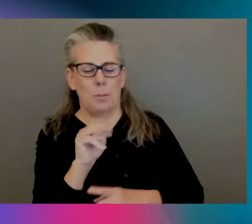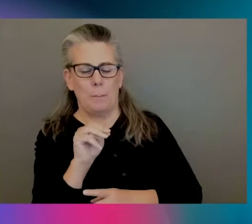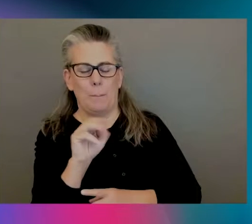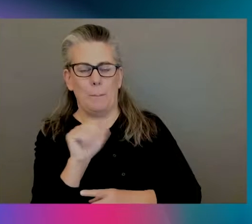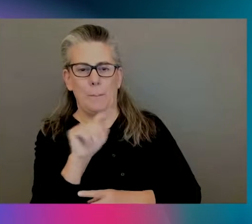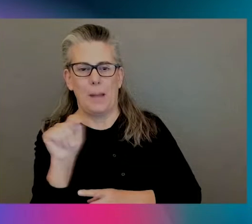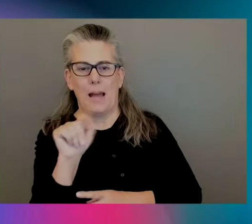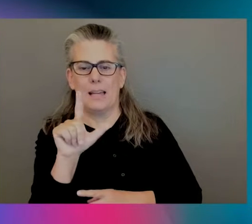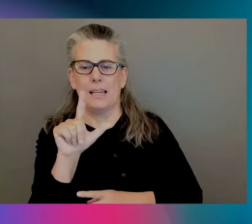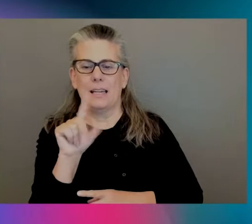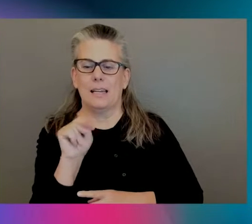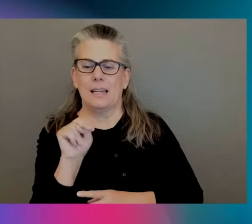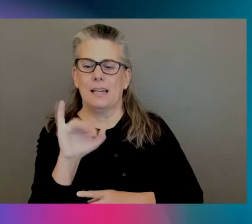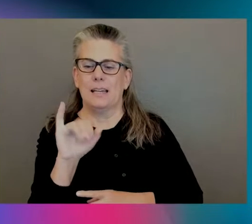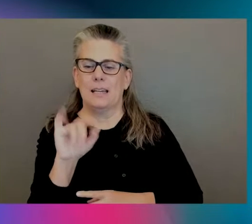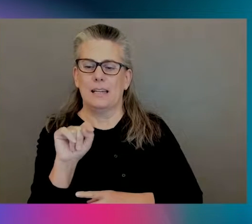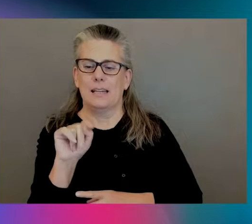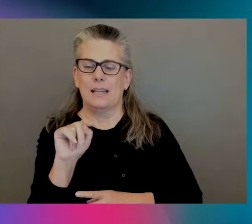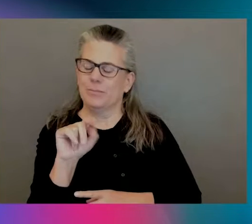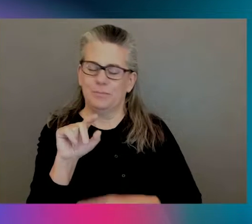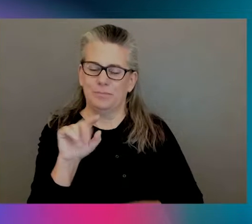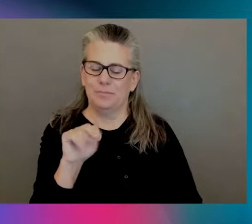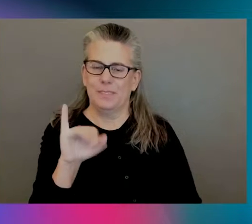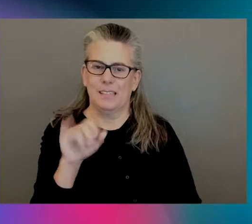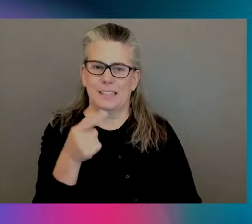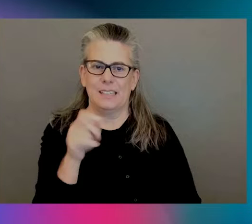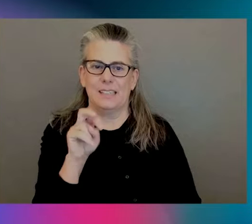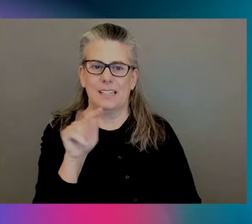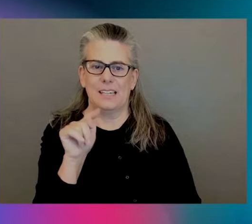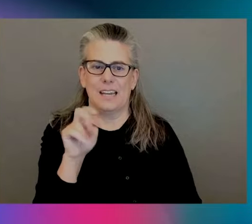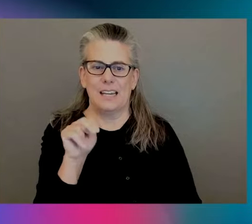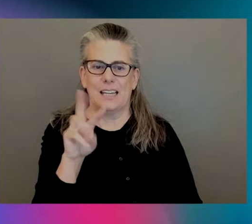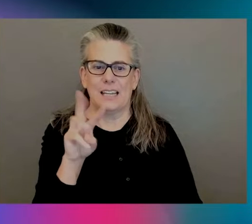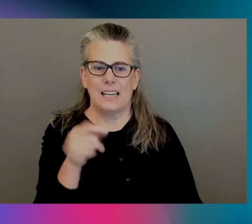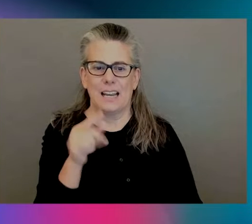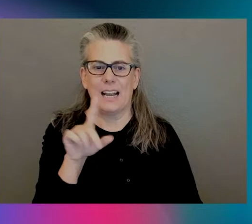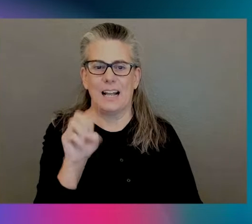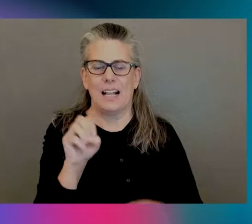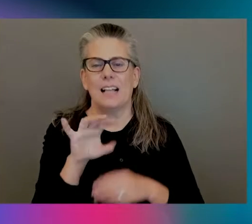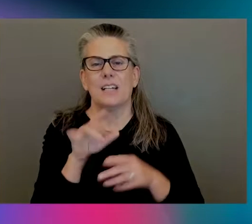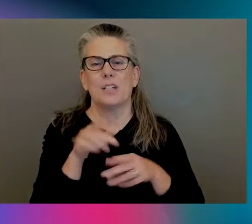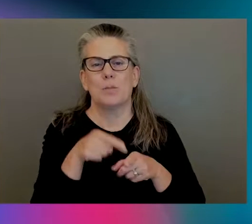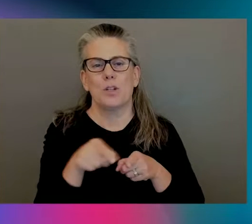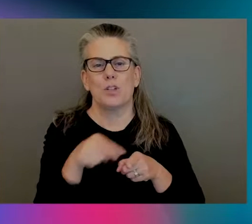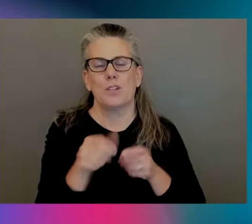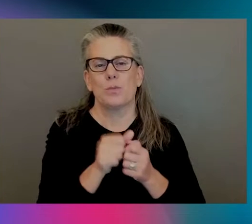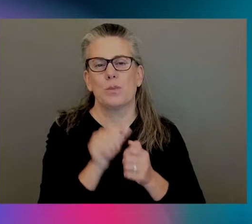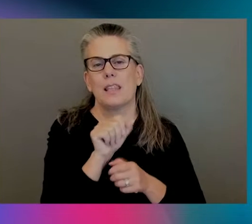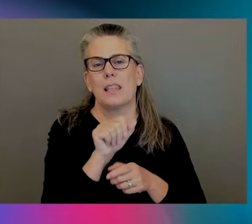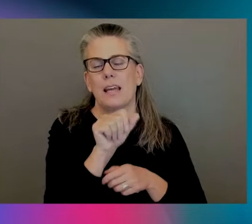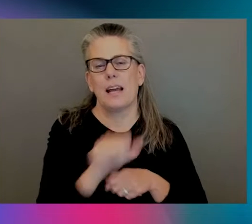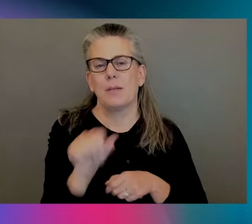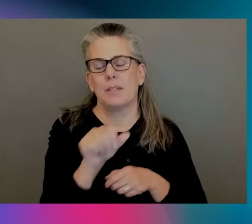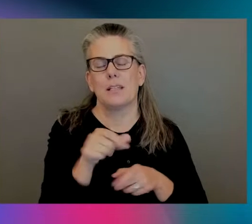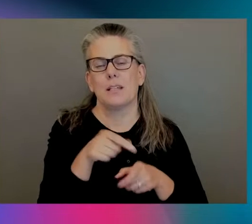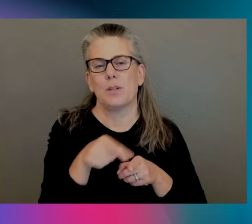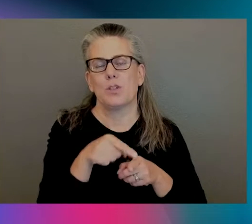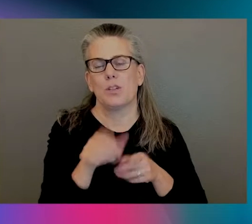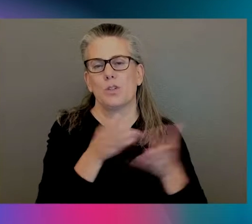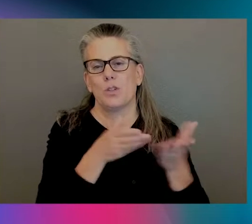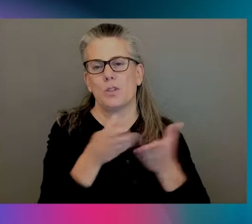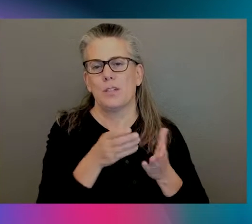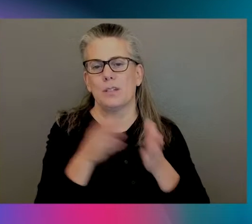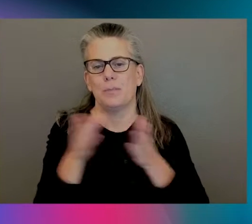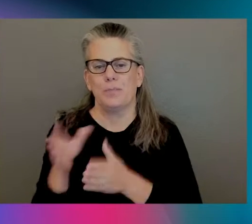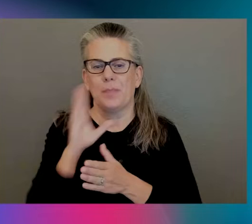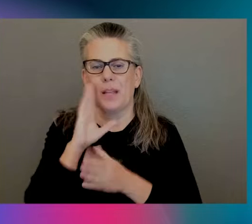at AWS, specializing with Amazon Location Service. And hey everyone, my name is Shreyas Subramanian. I'm a principal machine